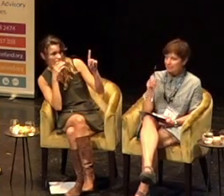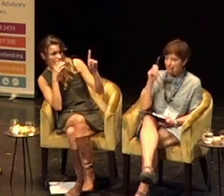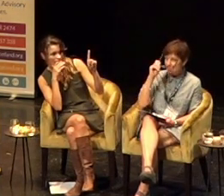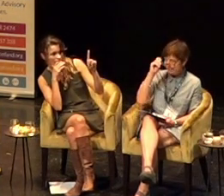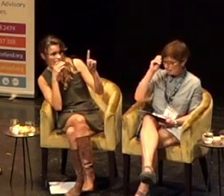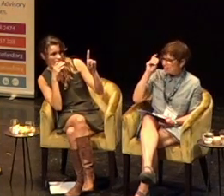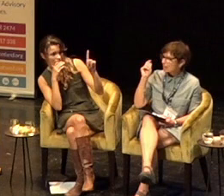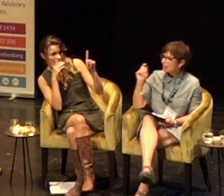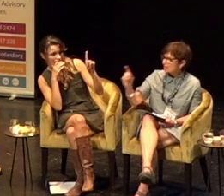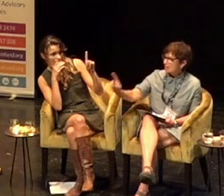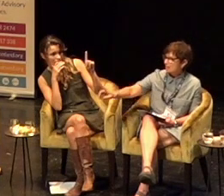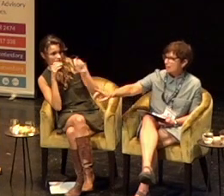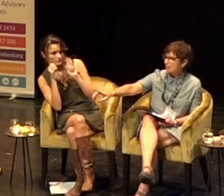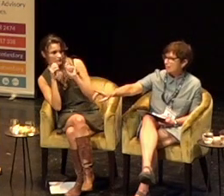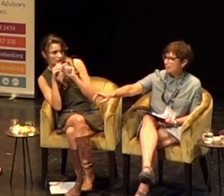I think that's a response.